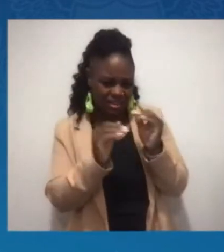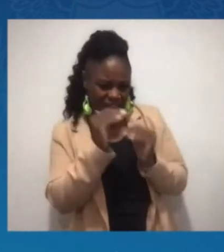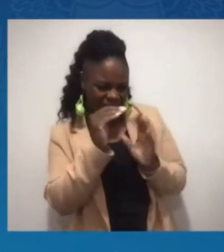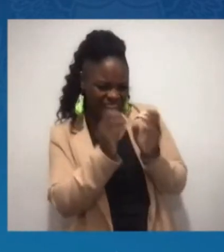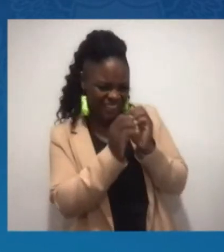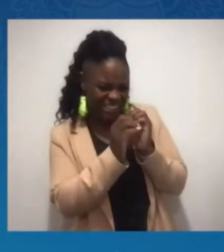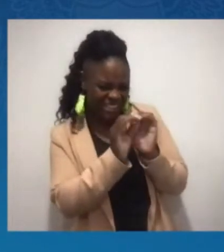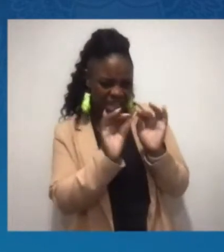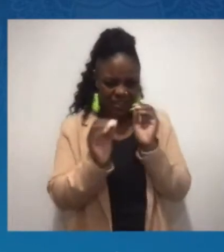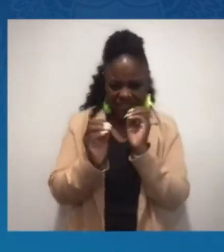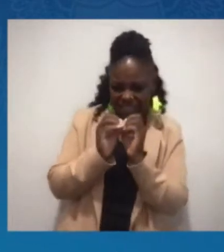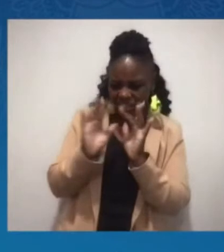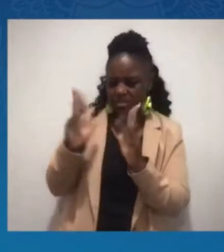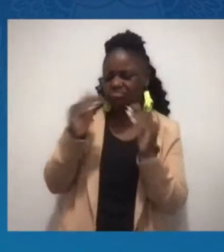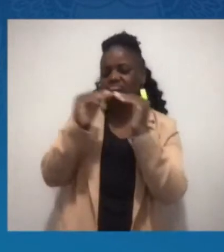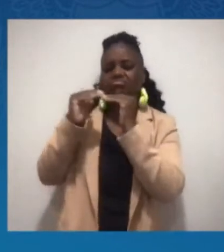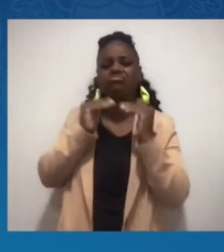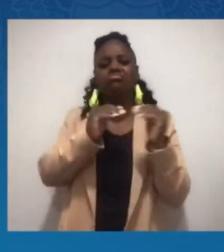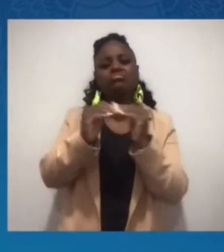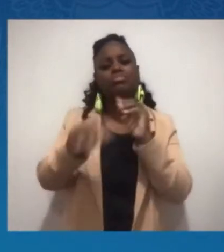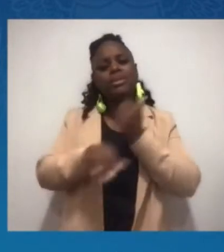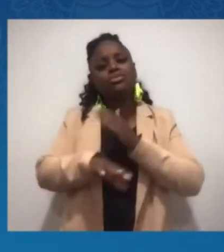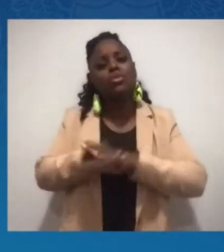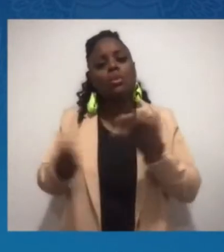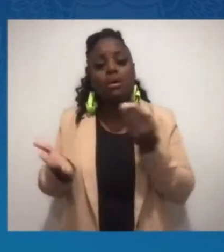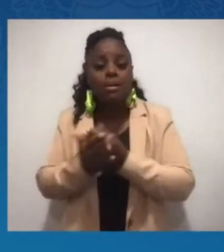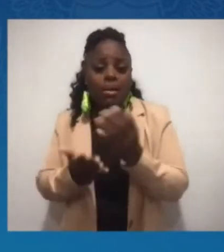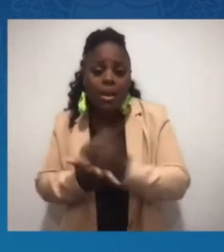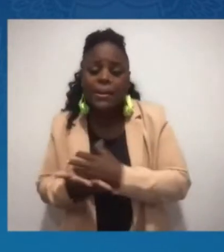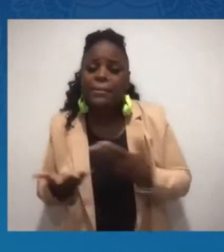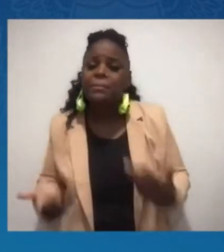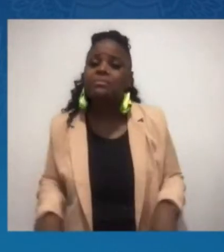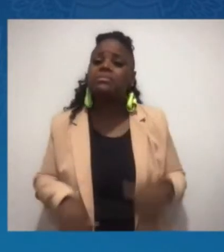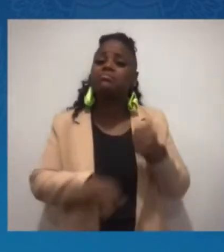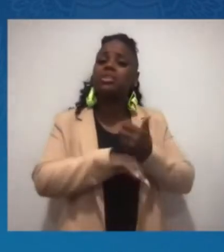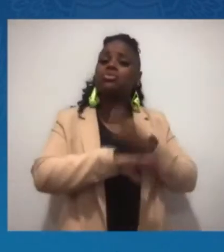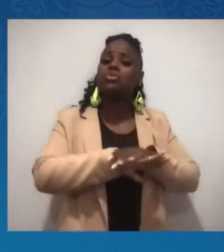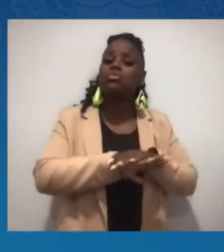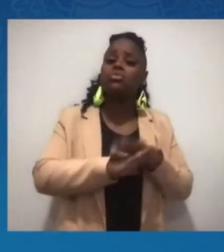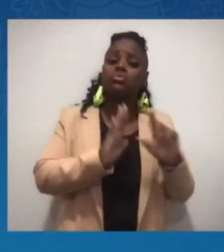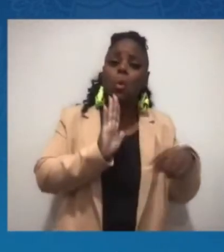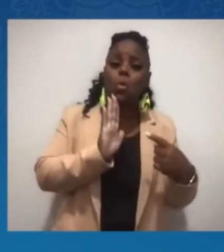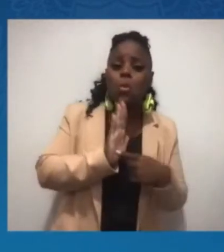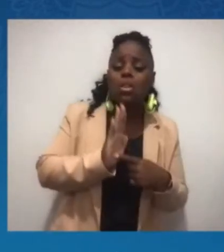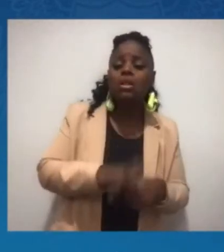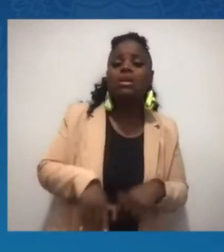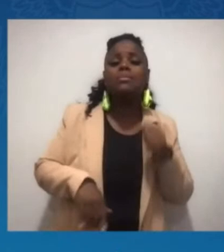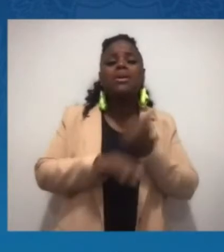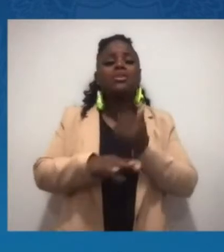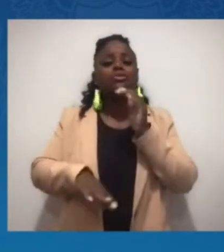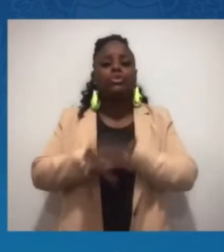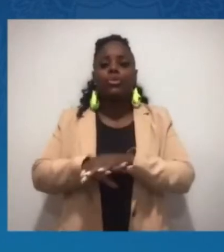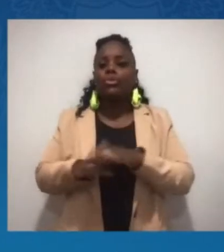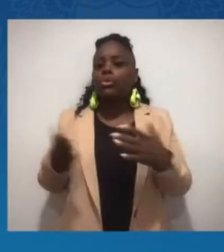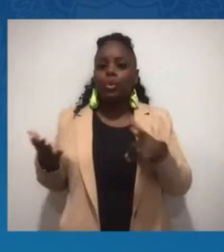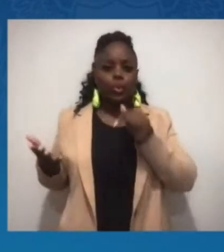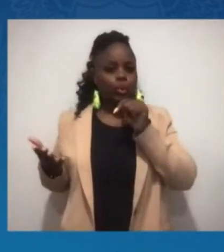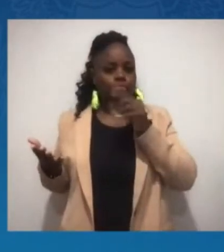based on location, including rural folks who are living in rural America, our Native